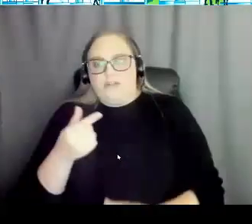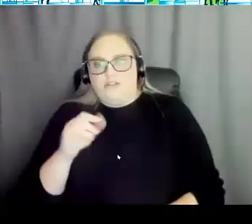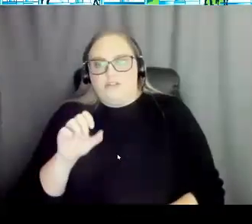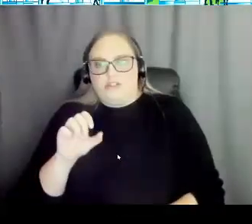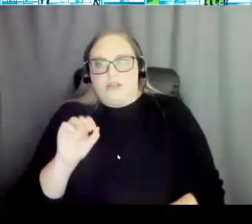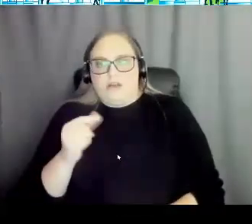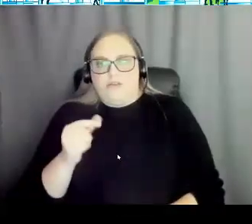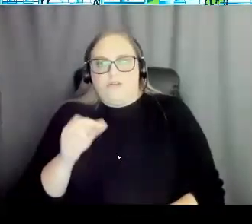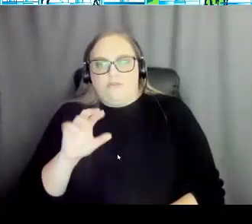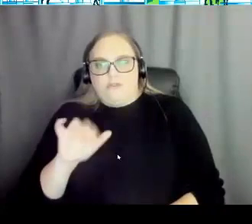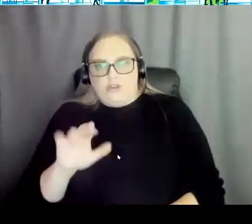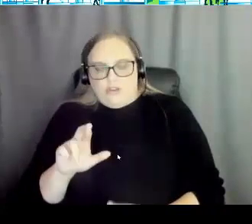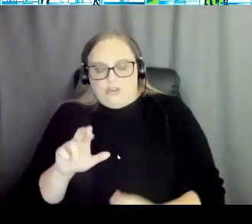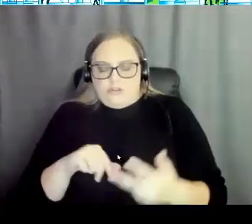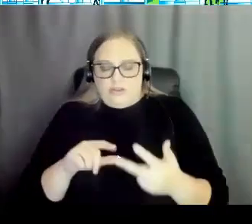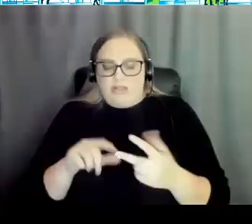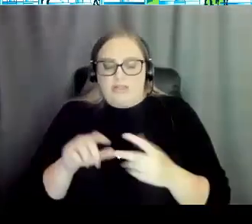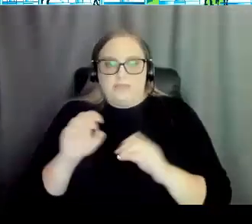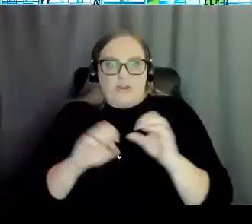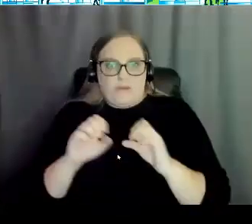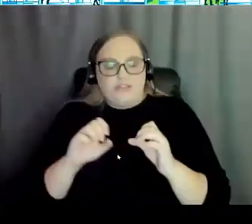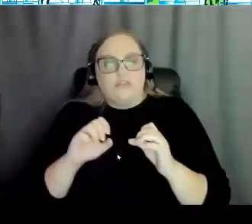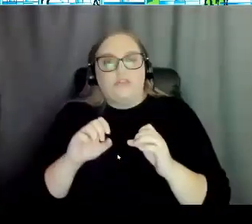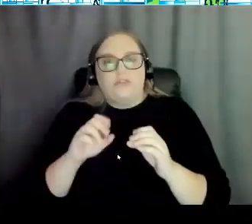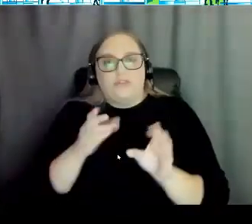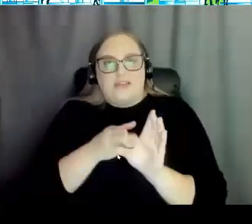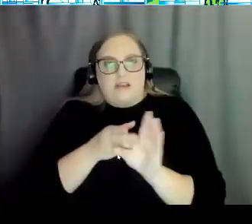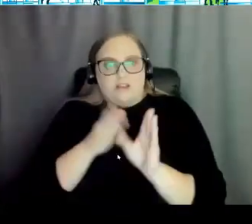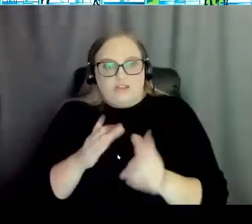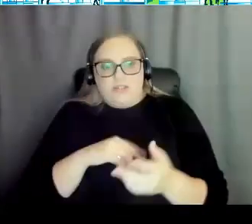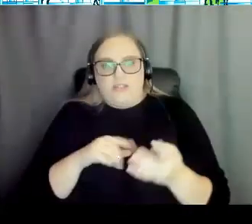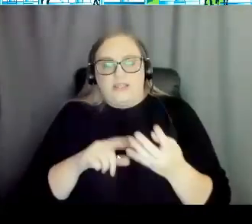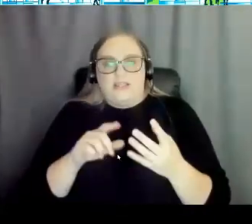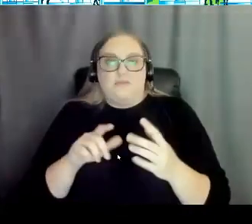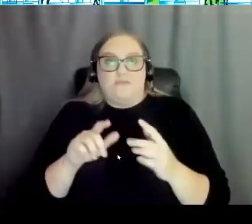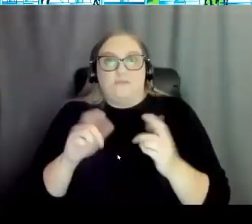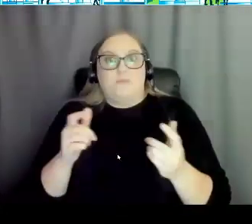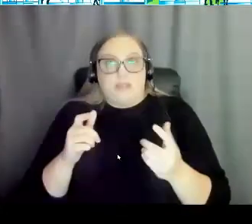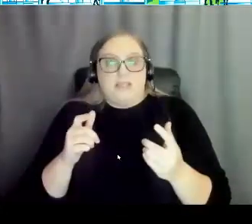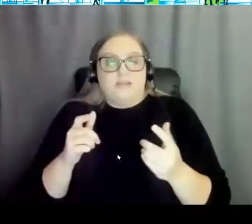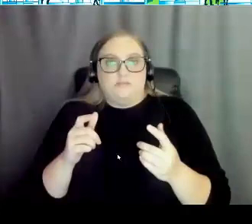experimental psychologist, and we have this rather large program at the national laboratories using social science